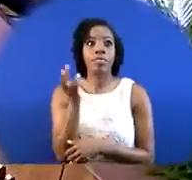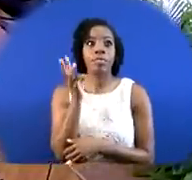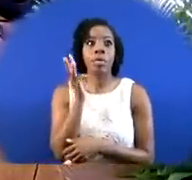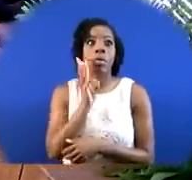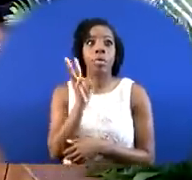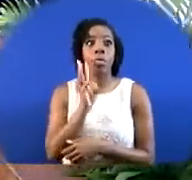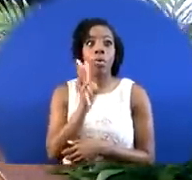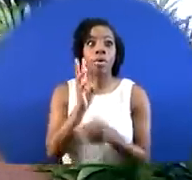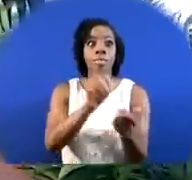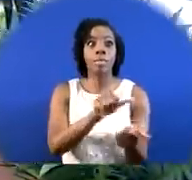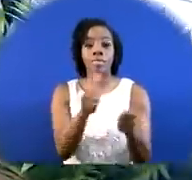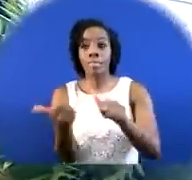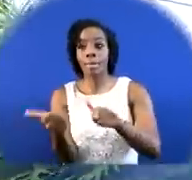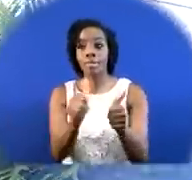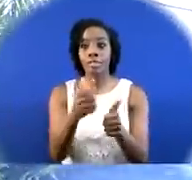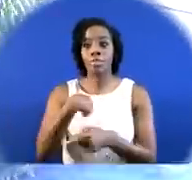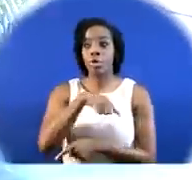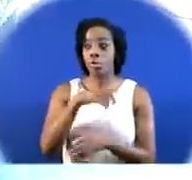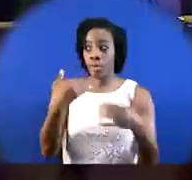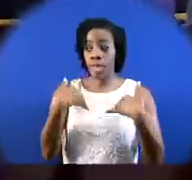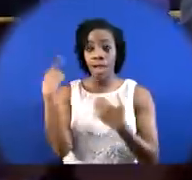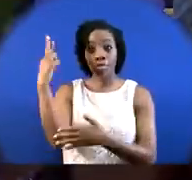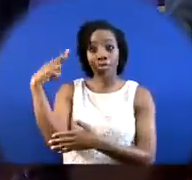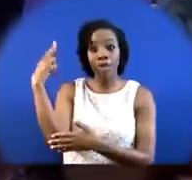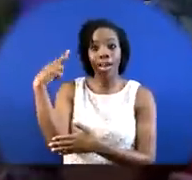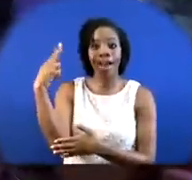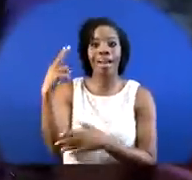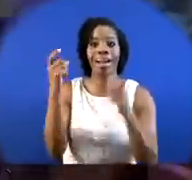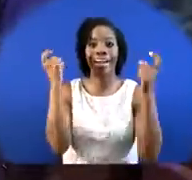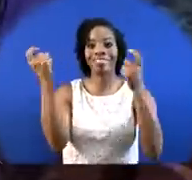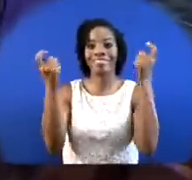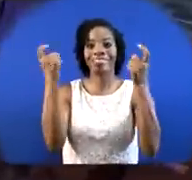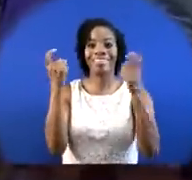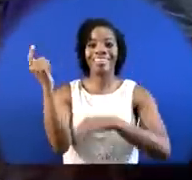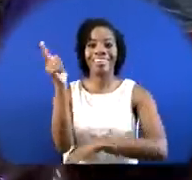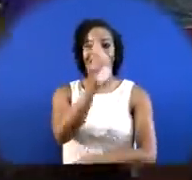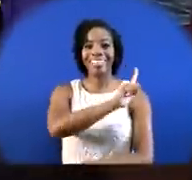got reason to celebrate on this Lord's Day.